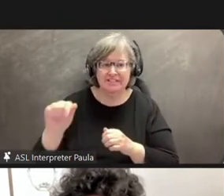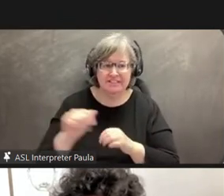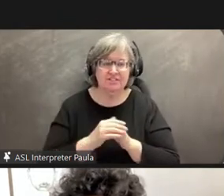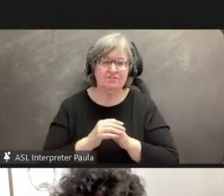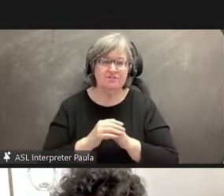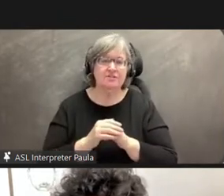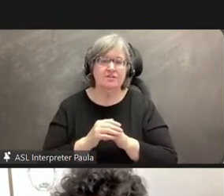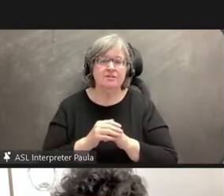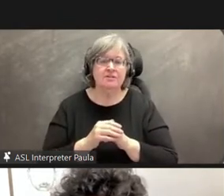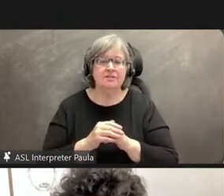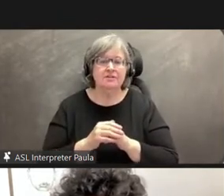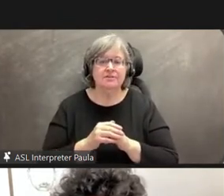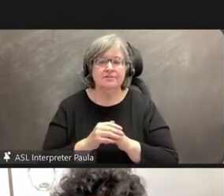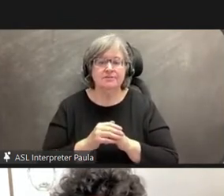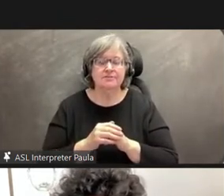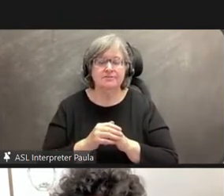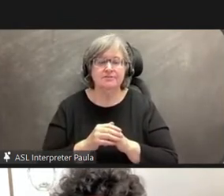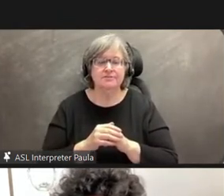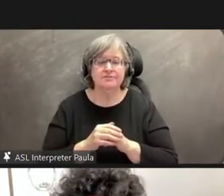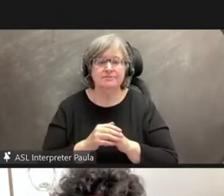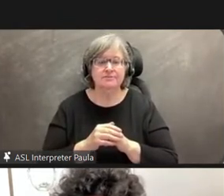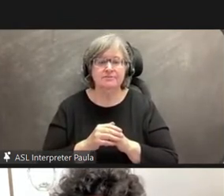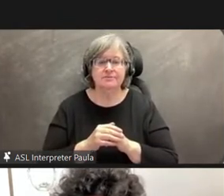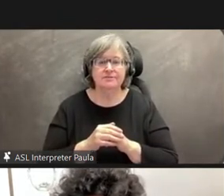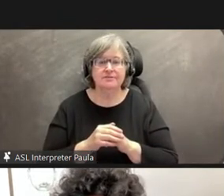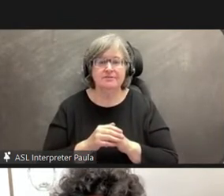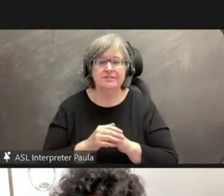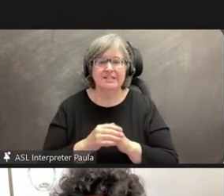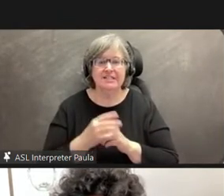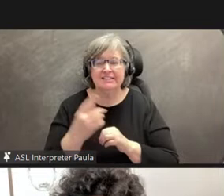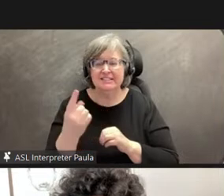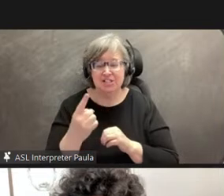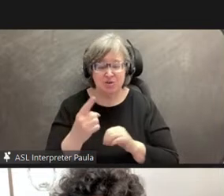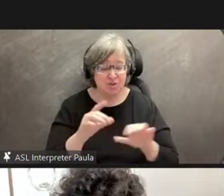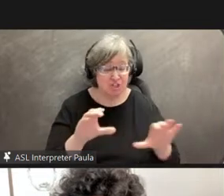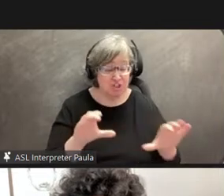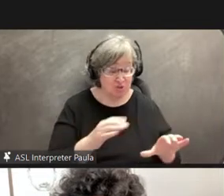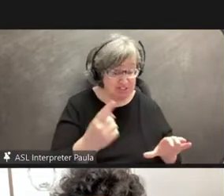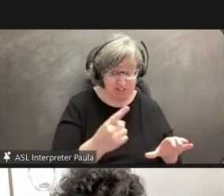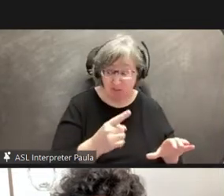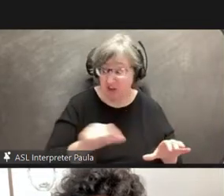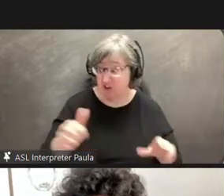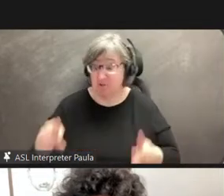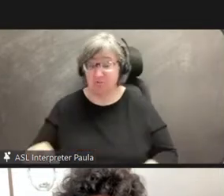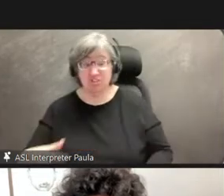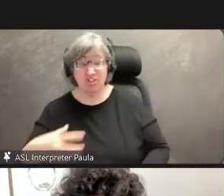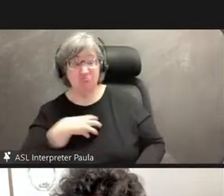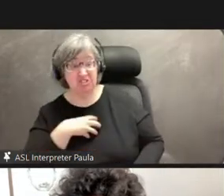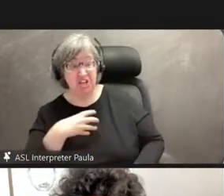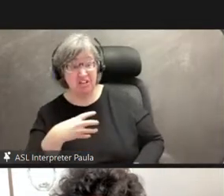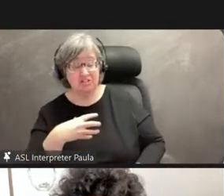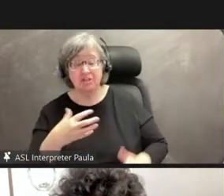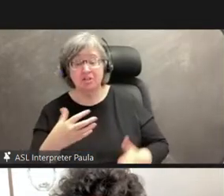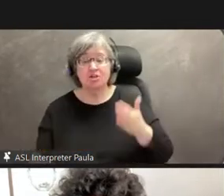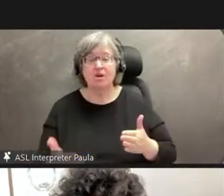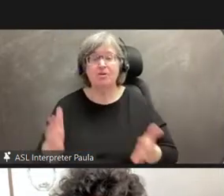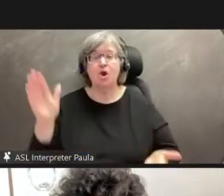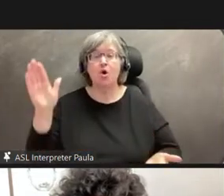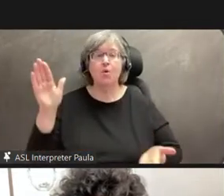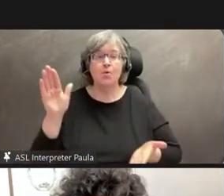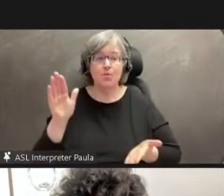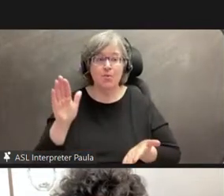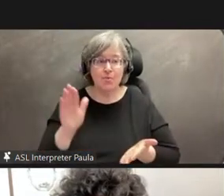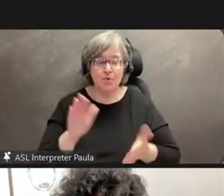that you know, is doing something that somebody objects to, that maybe the situation could be diffused